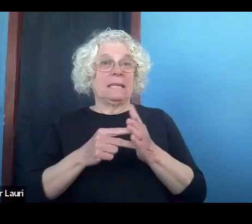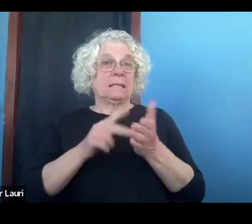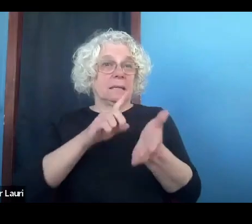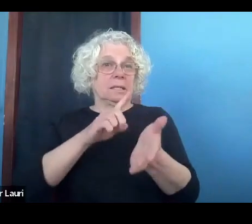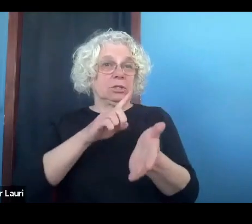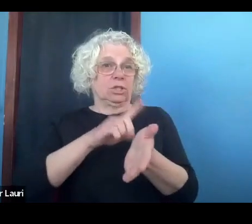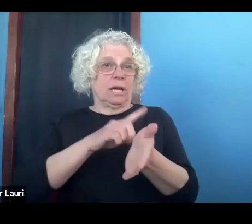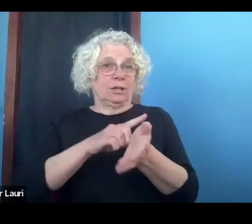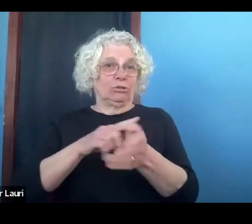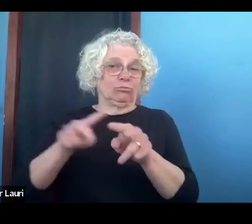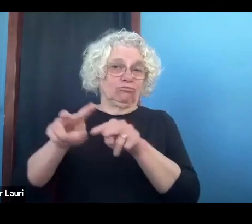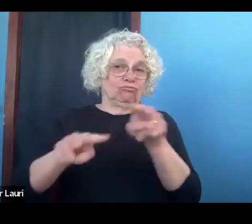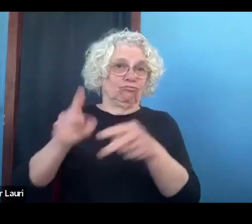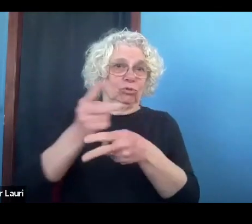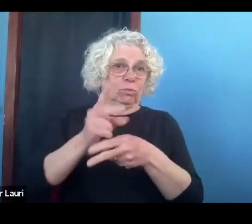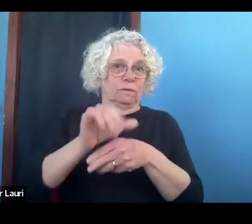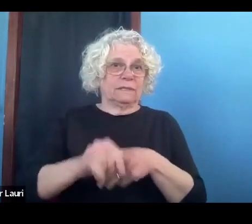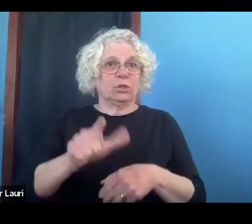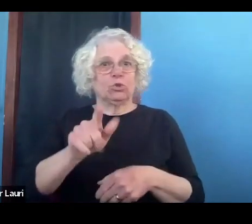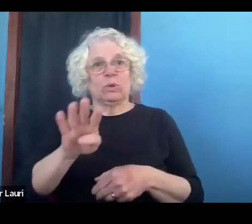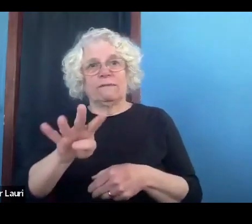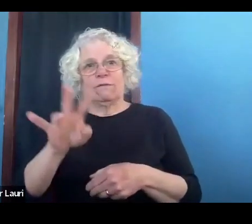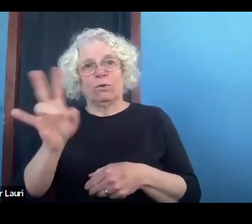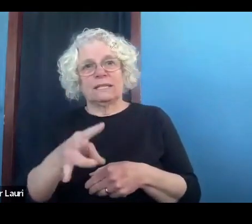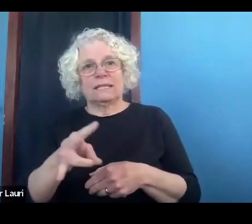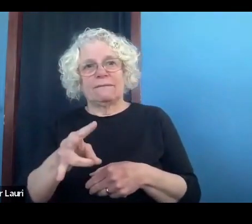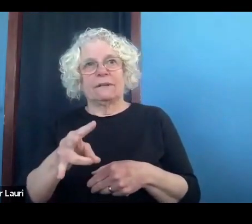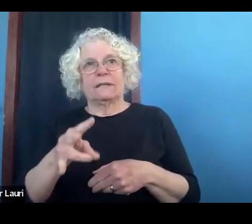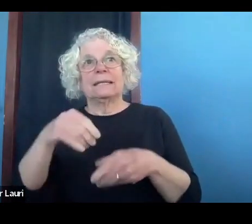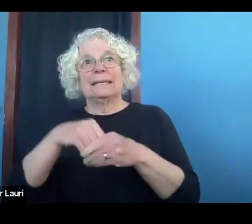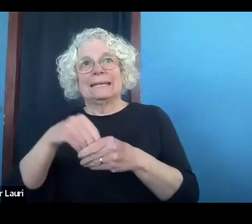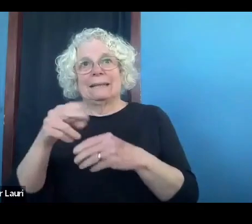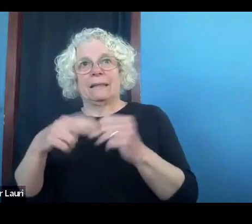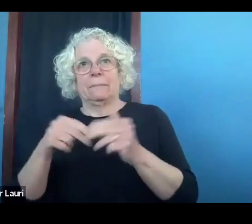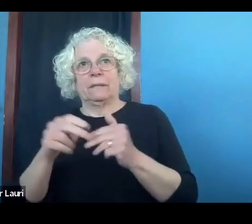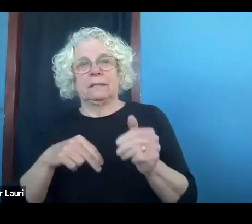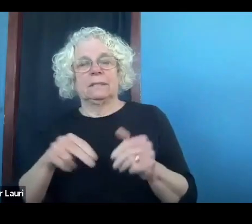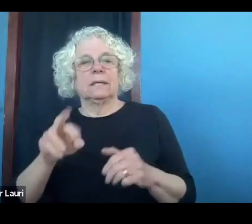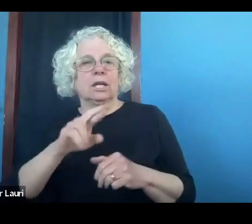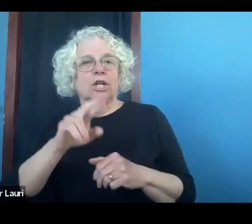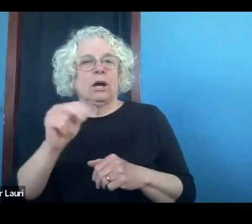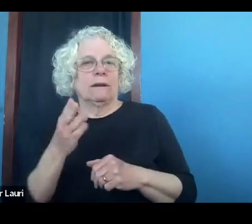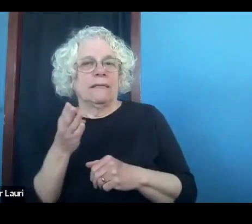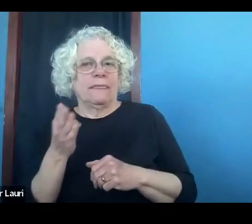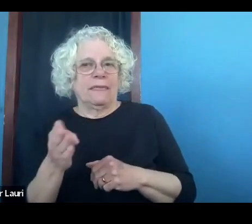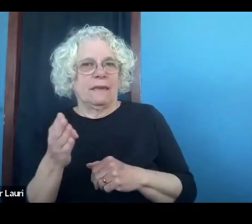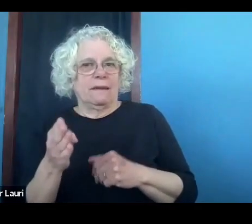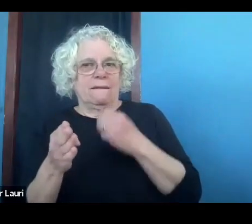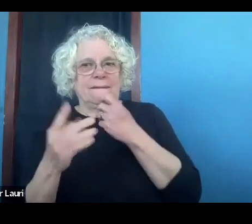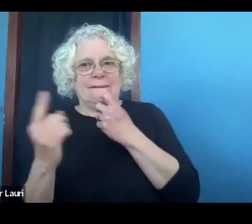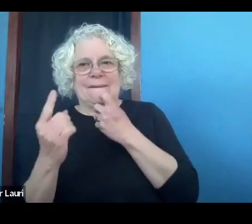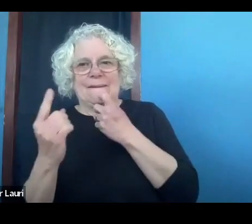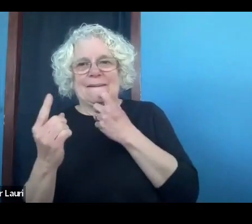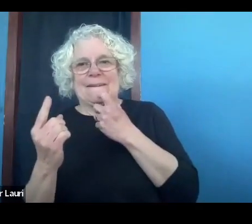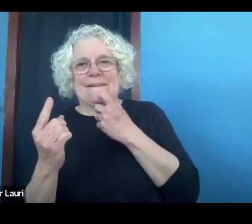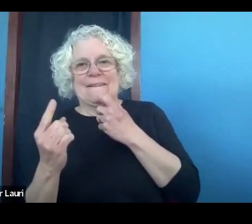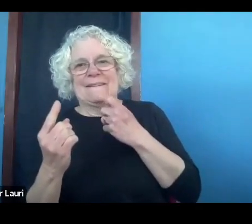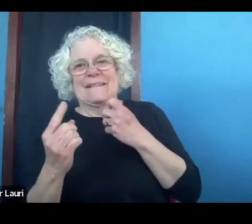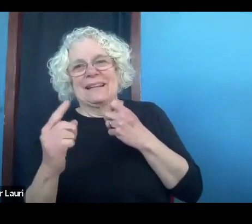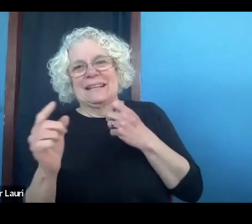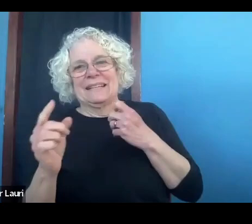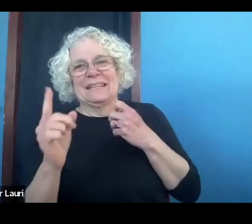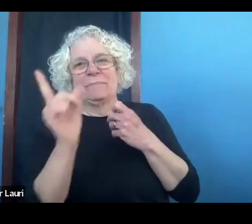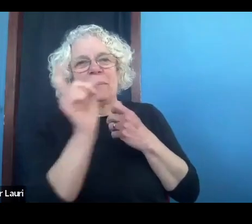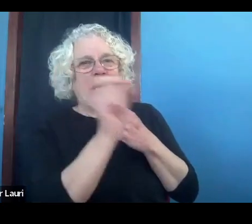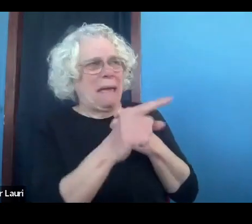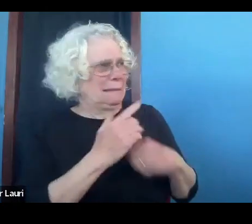typically 24/7 RN in the building. So there is a registered nurse at all times. I love happy hour, yes. Yes, there